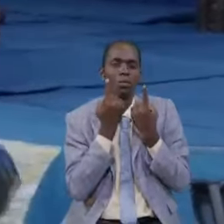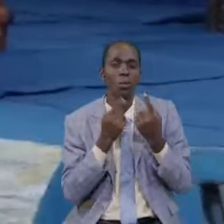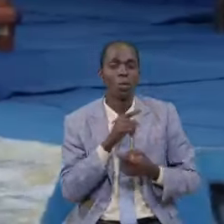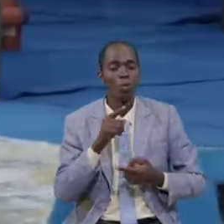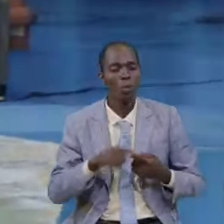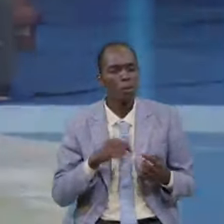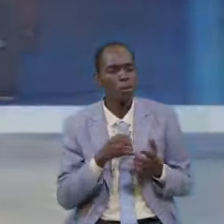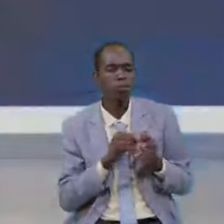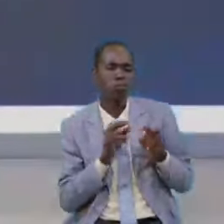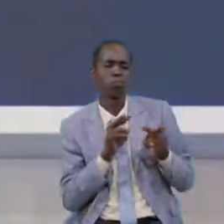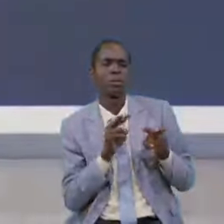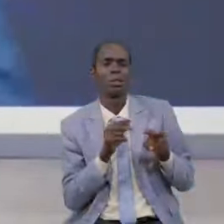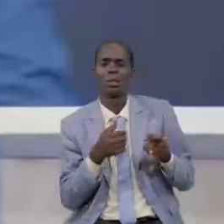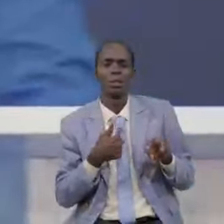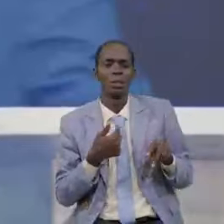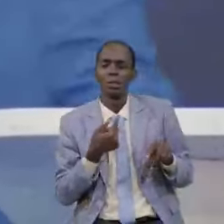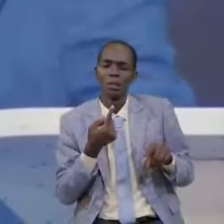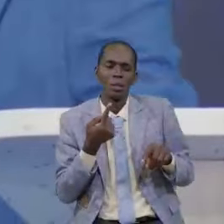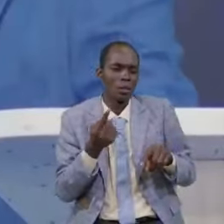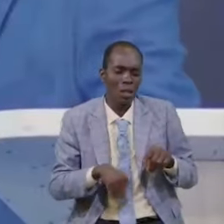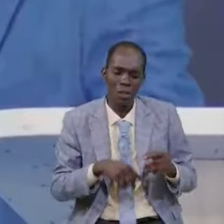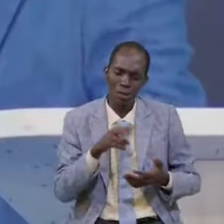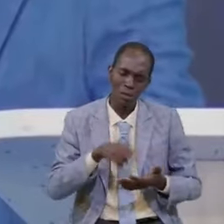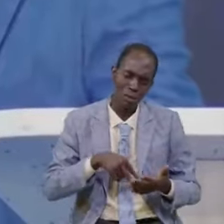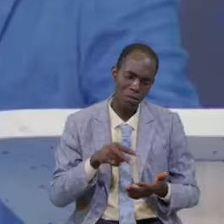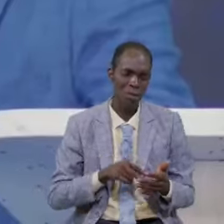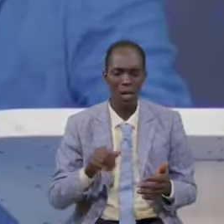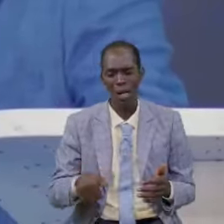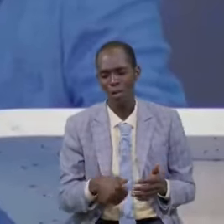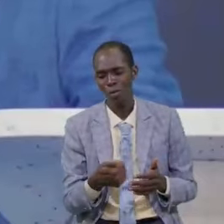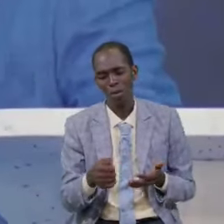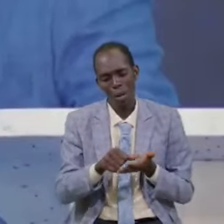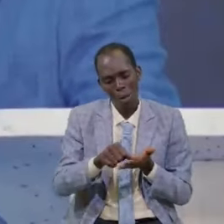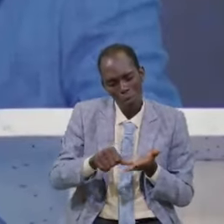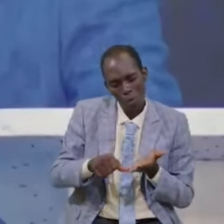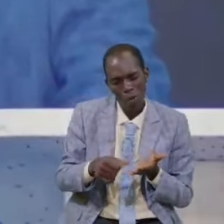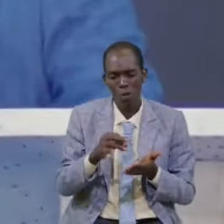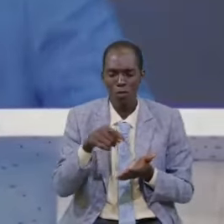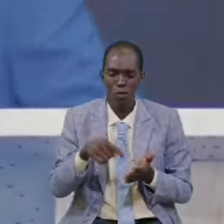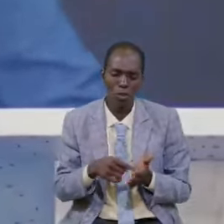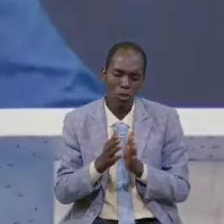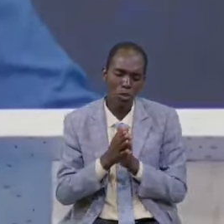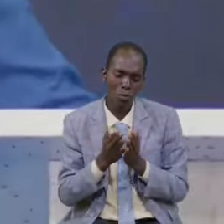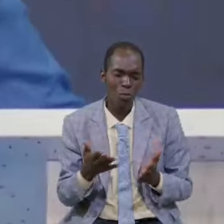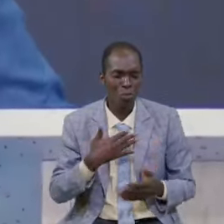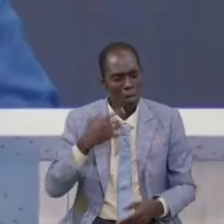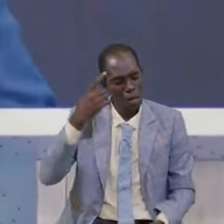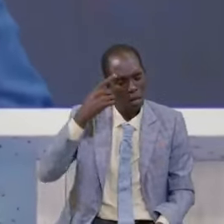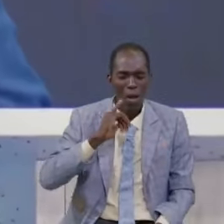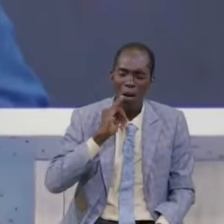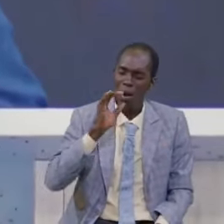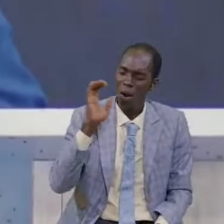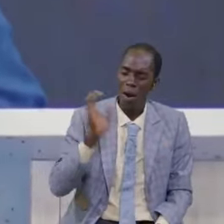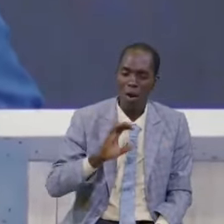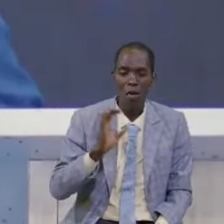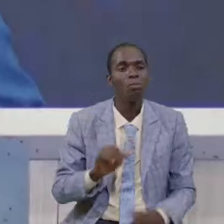cannot read another page again of this textbook, my brain is blocked," move on, read at least one